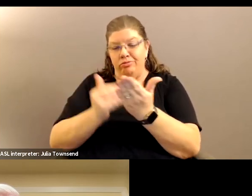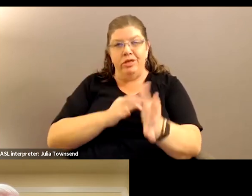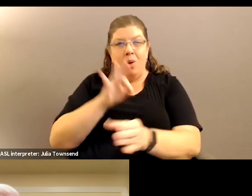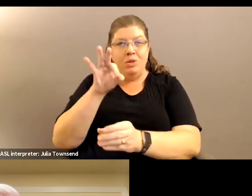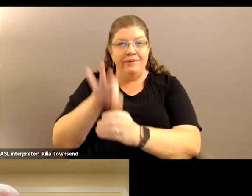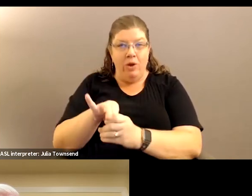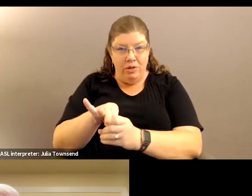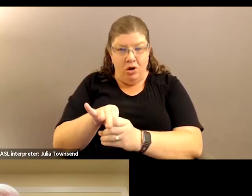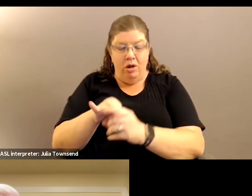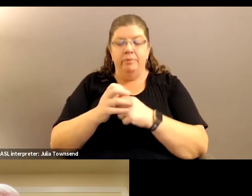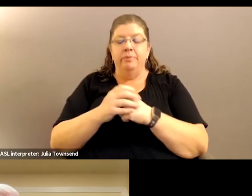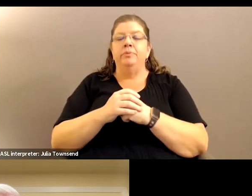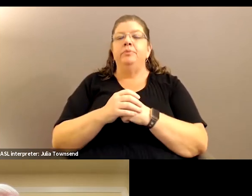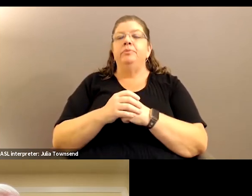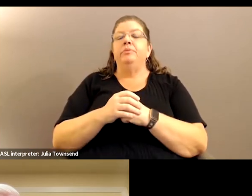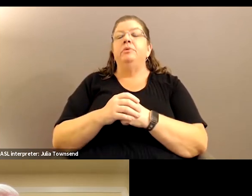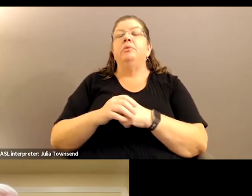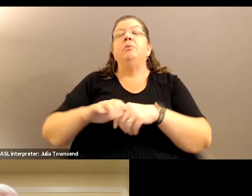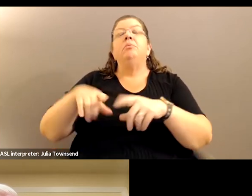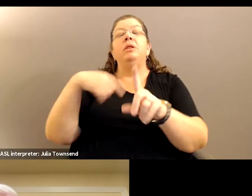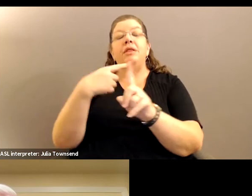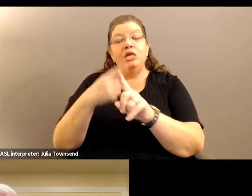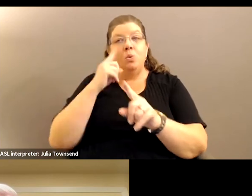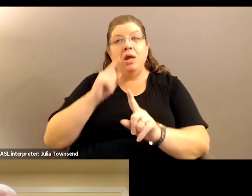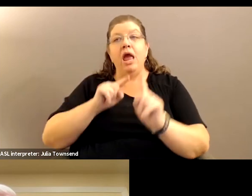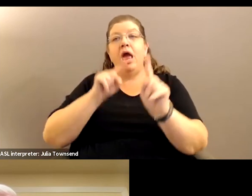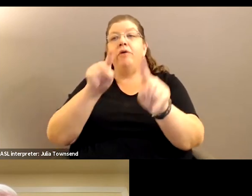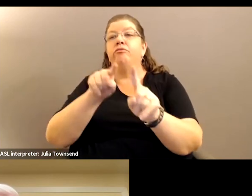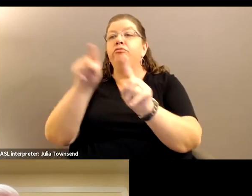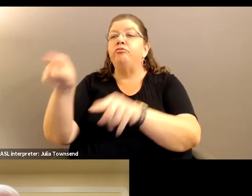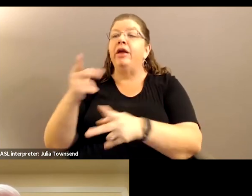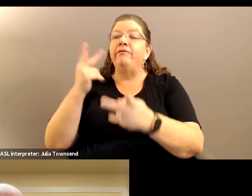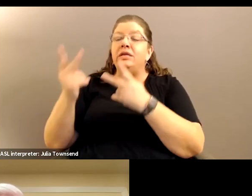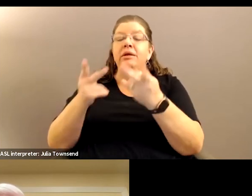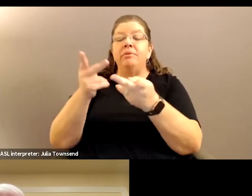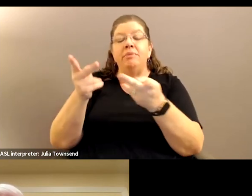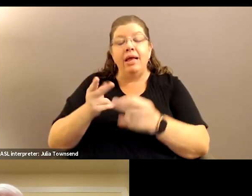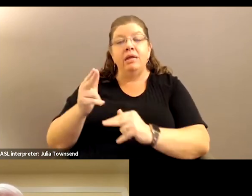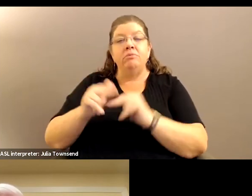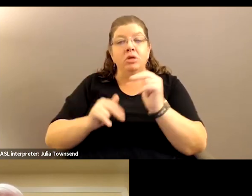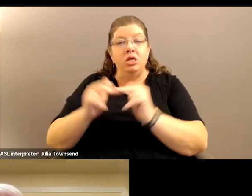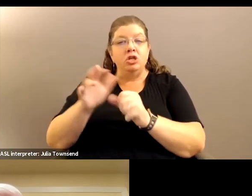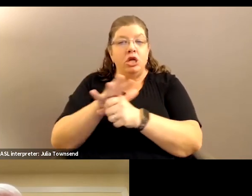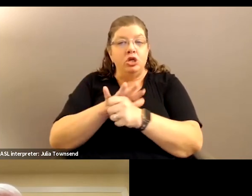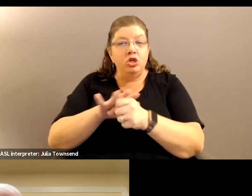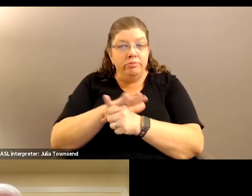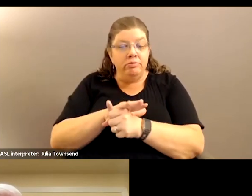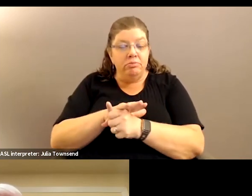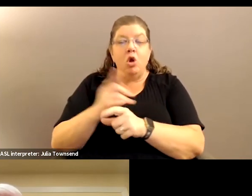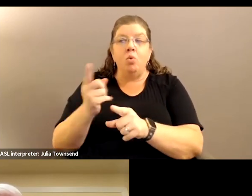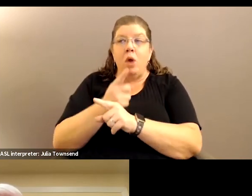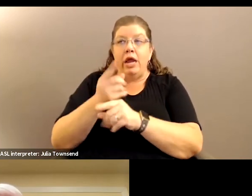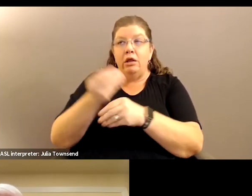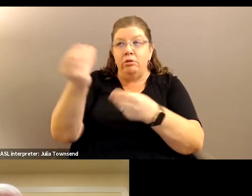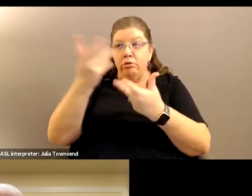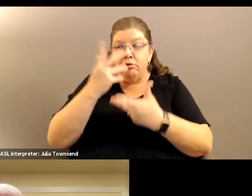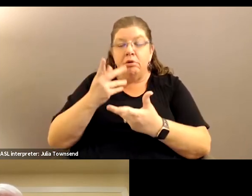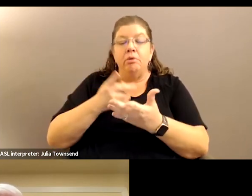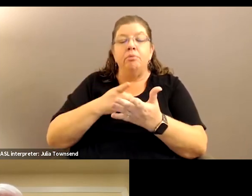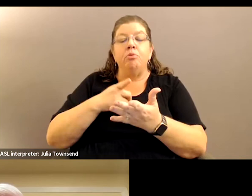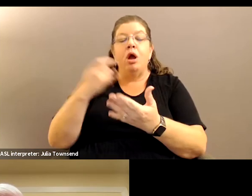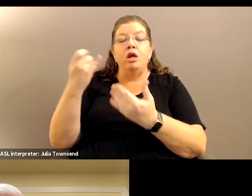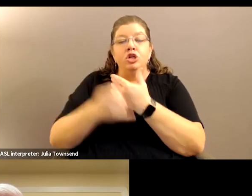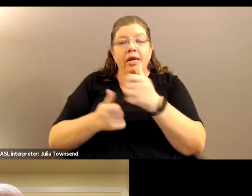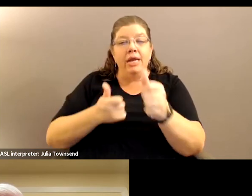additionally the cboc has visited sites under construction and received regular project updates and indicate